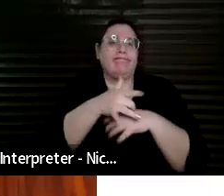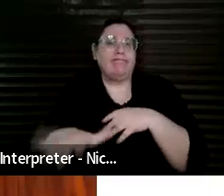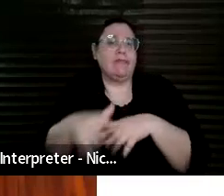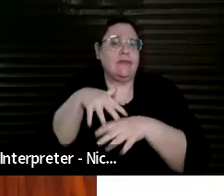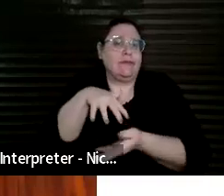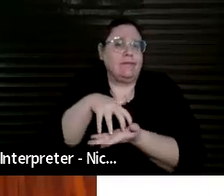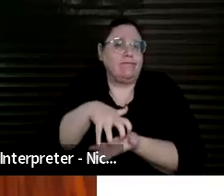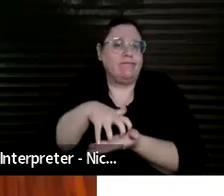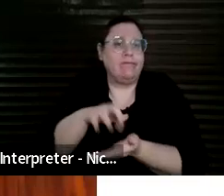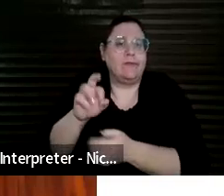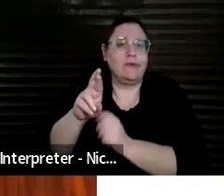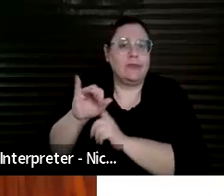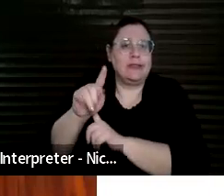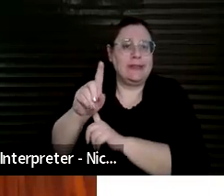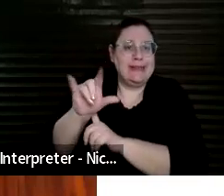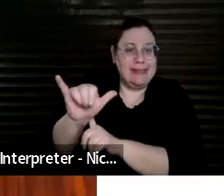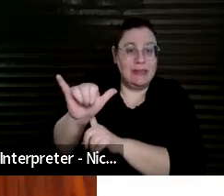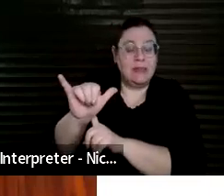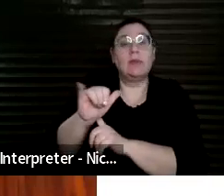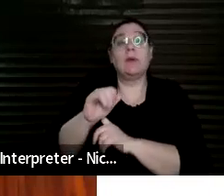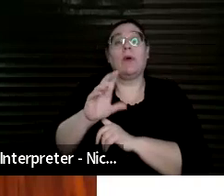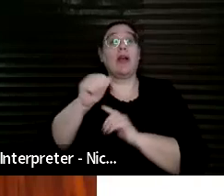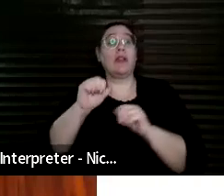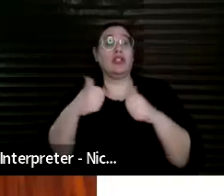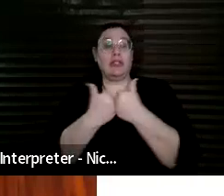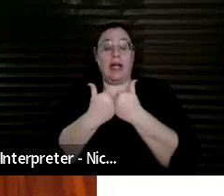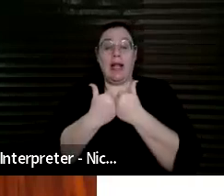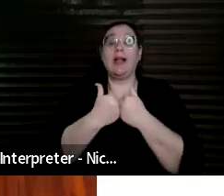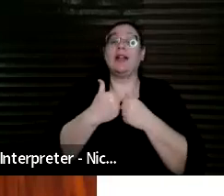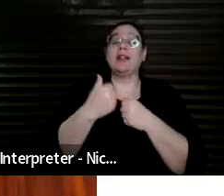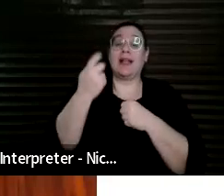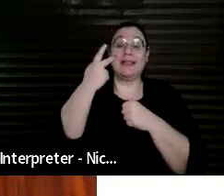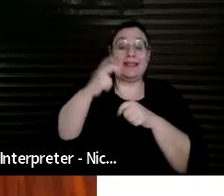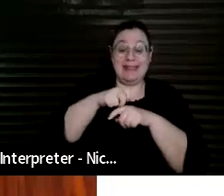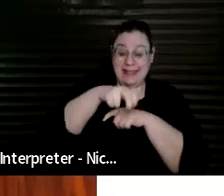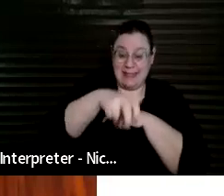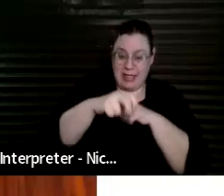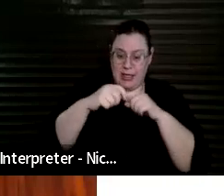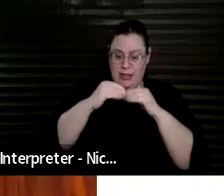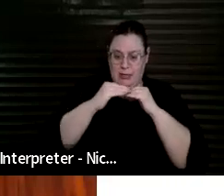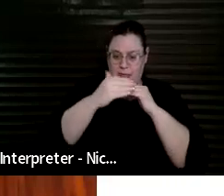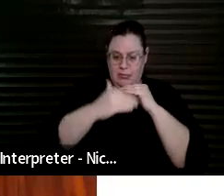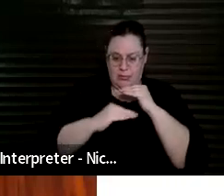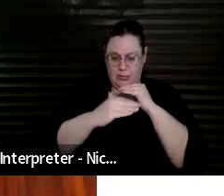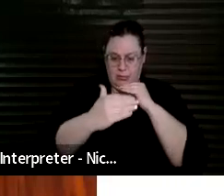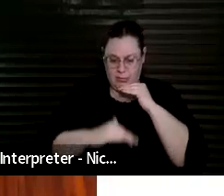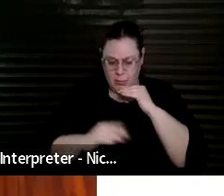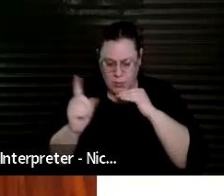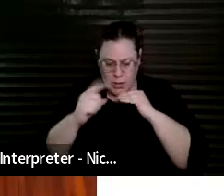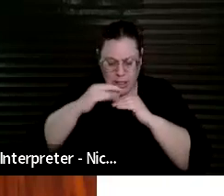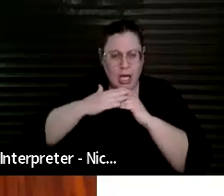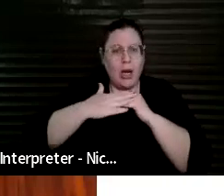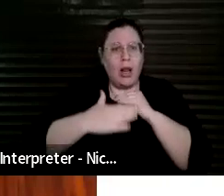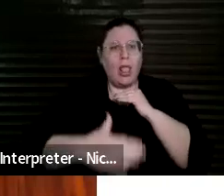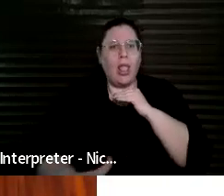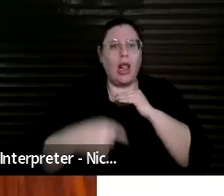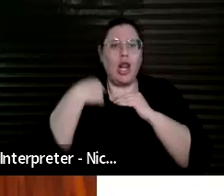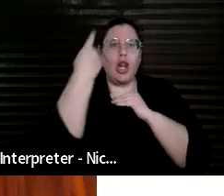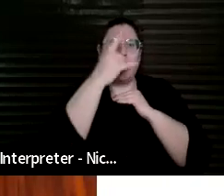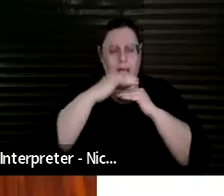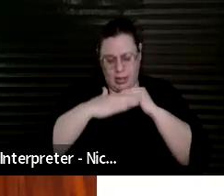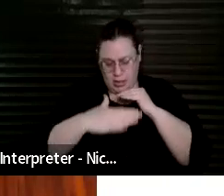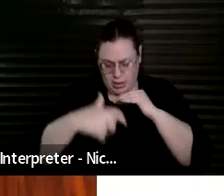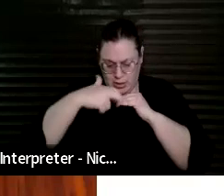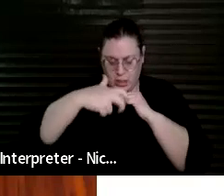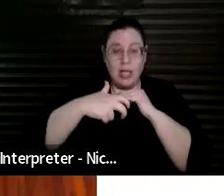challenge is seeing where one step stops and the next starts, especially if your hands